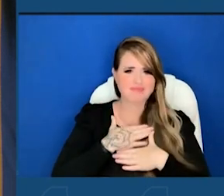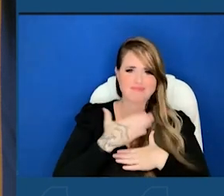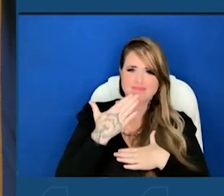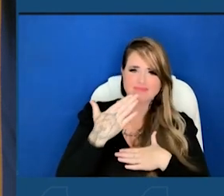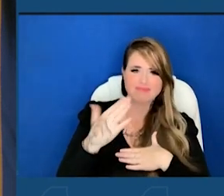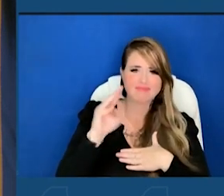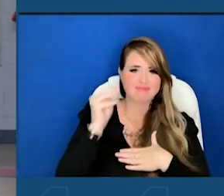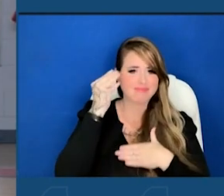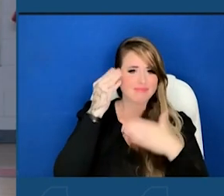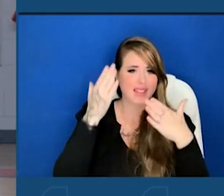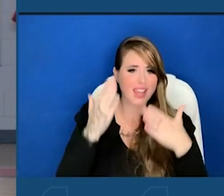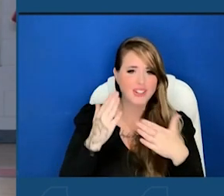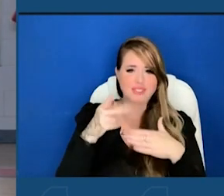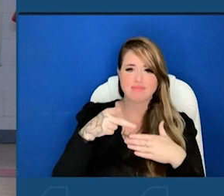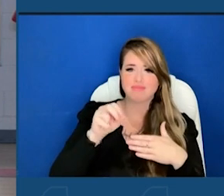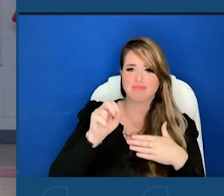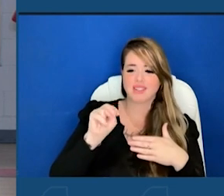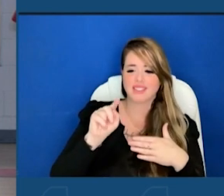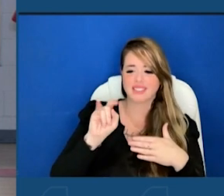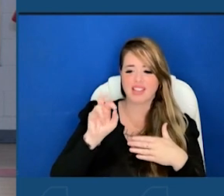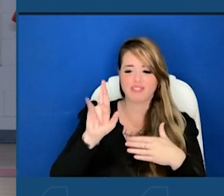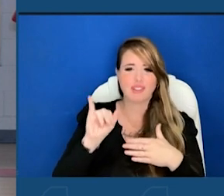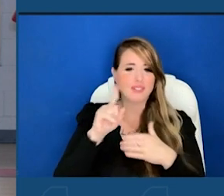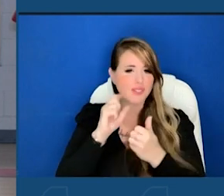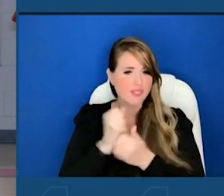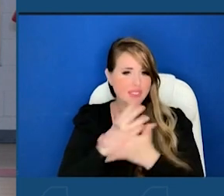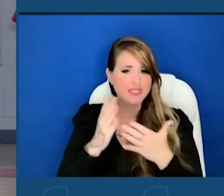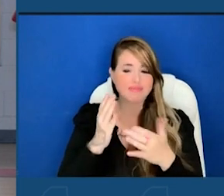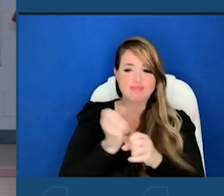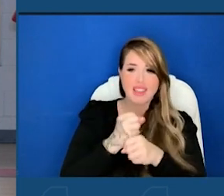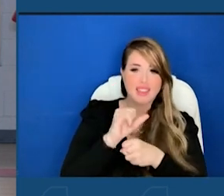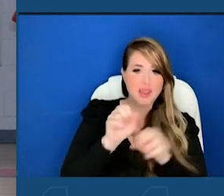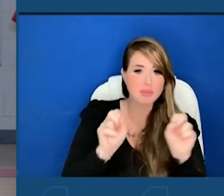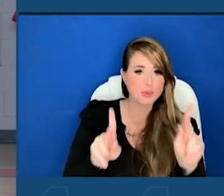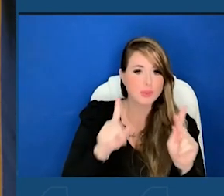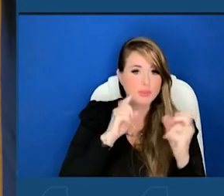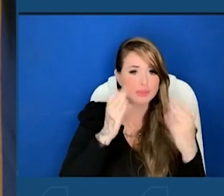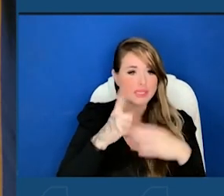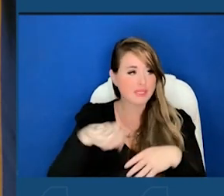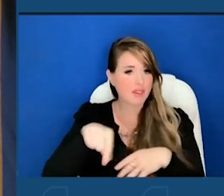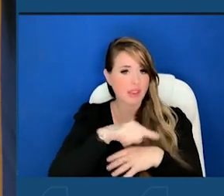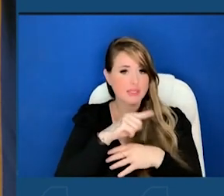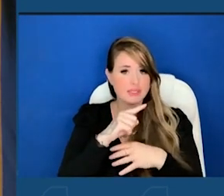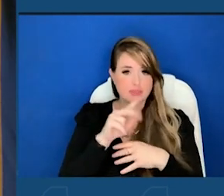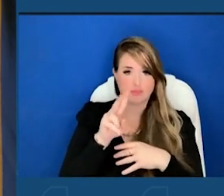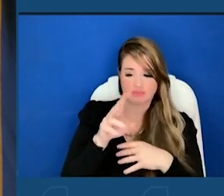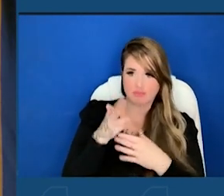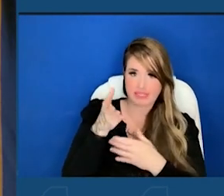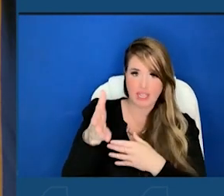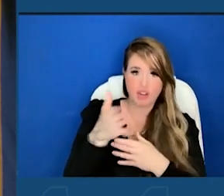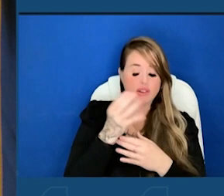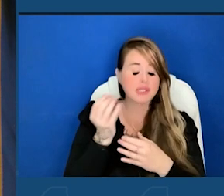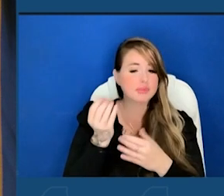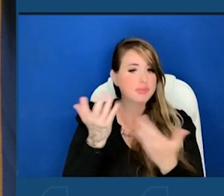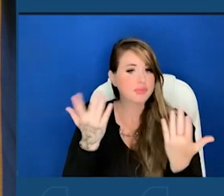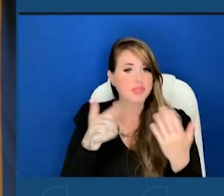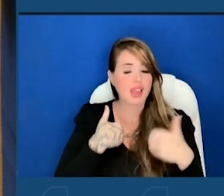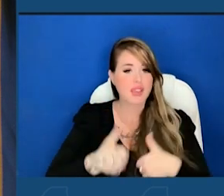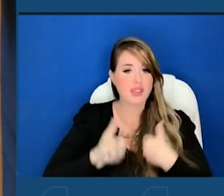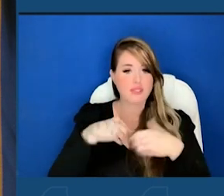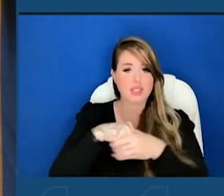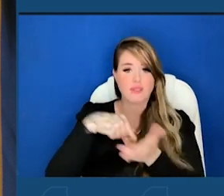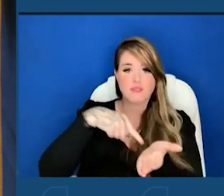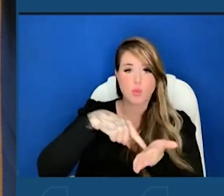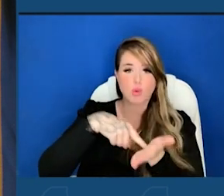Panieri, for doing that and creating that opportunity for many of us that are in there. And I live in affordable